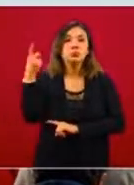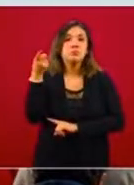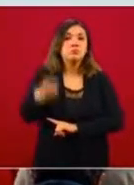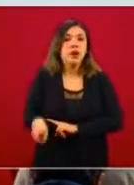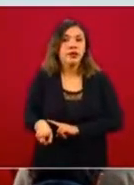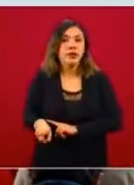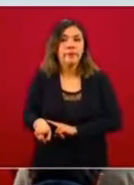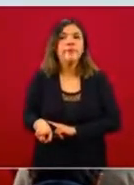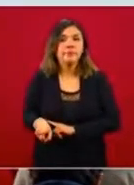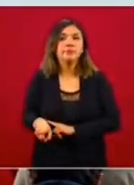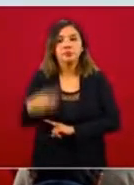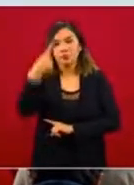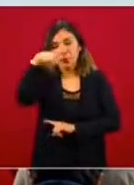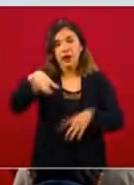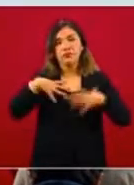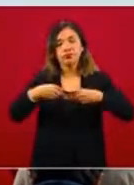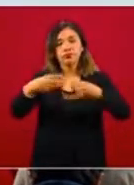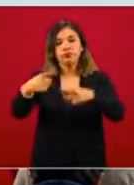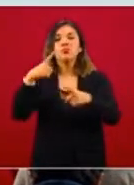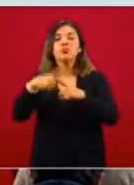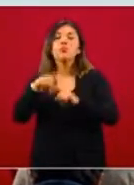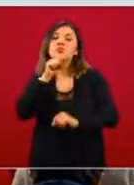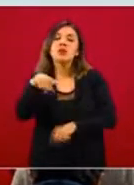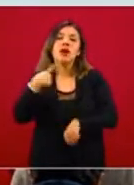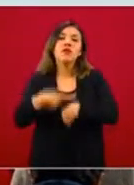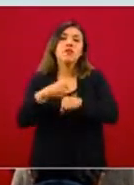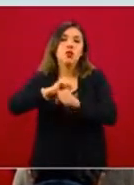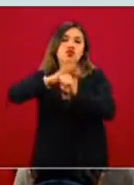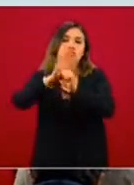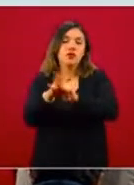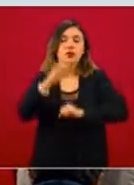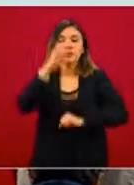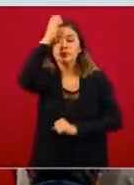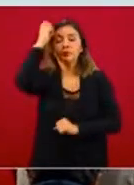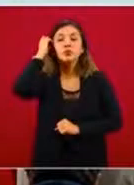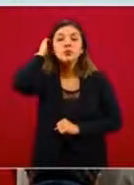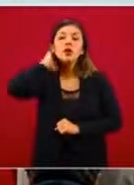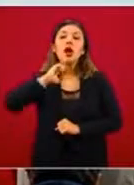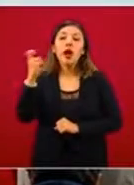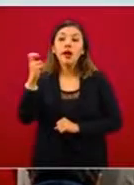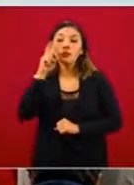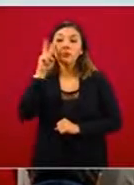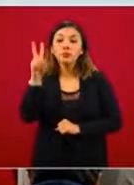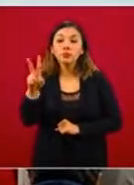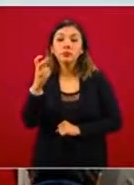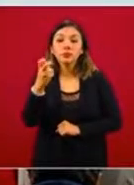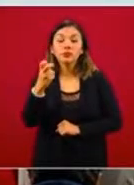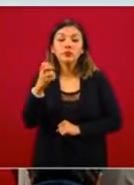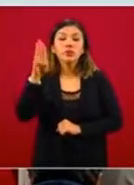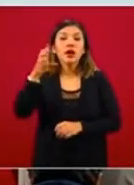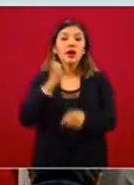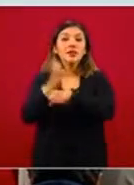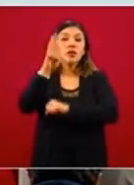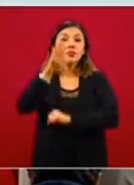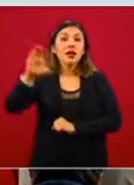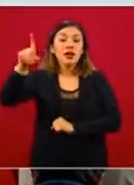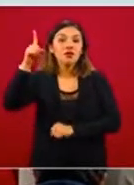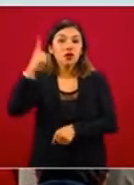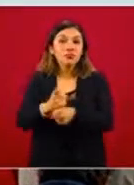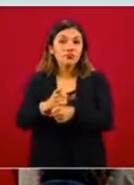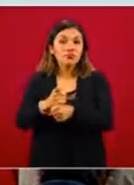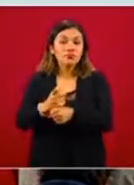colors on the risk traffic light. What we can see here is how